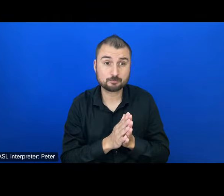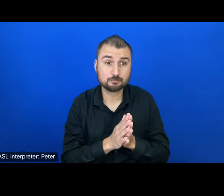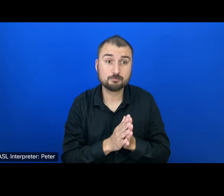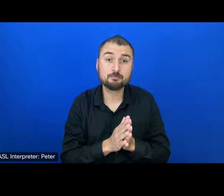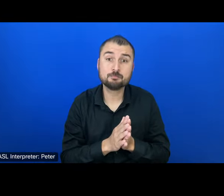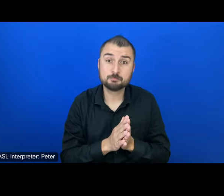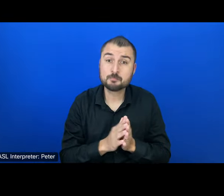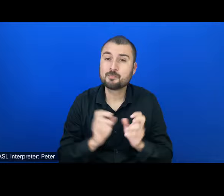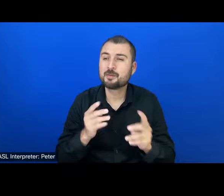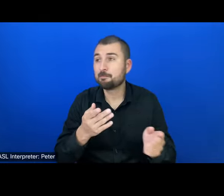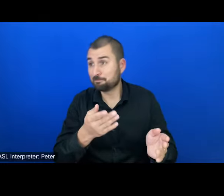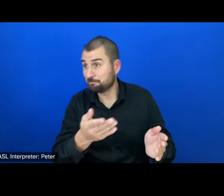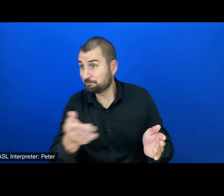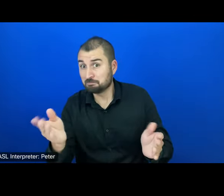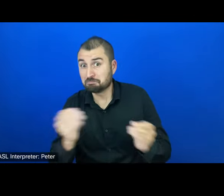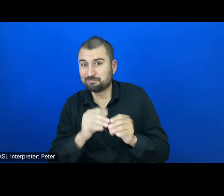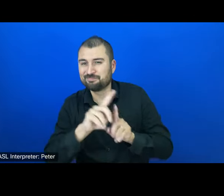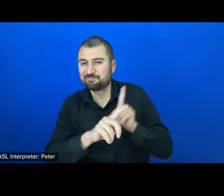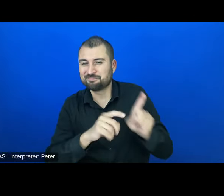questions?